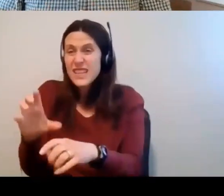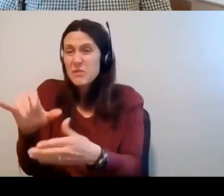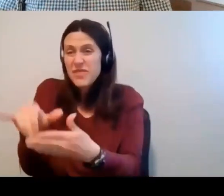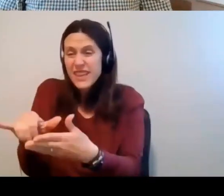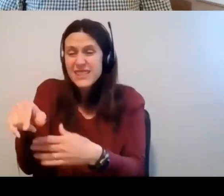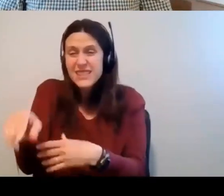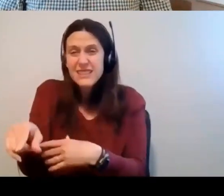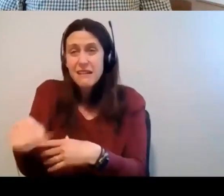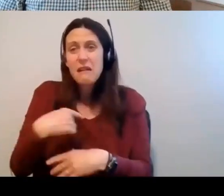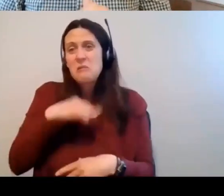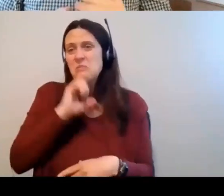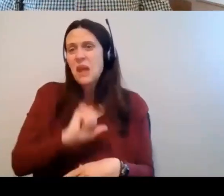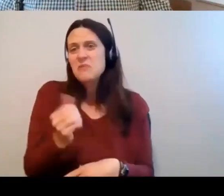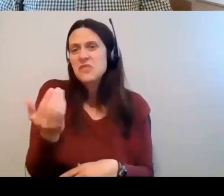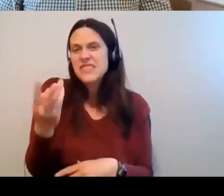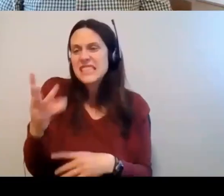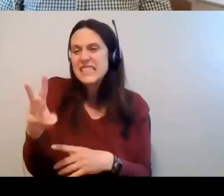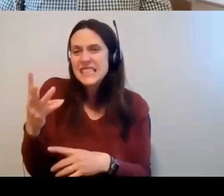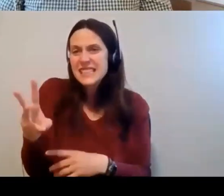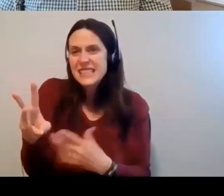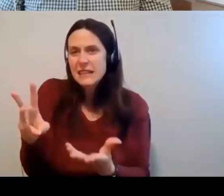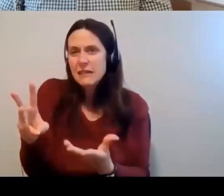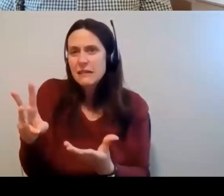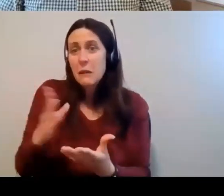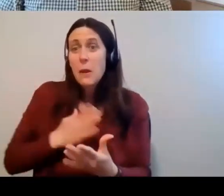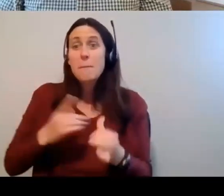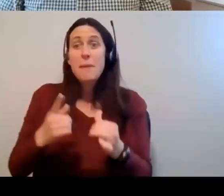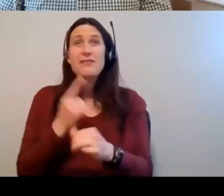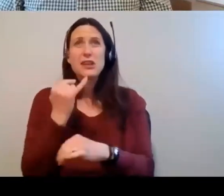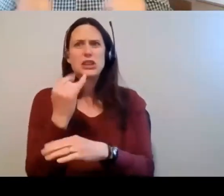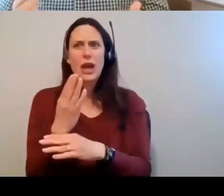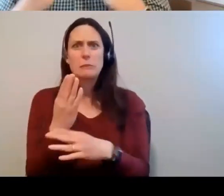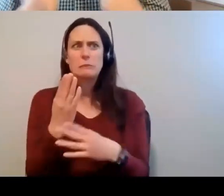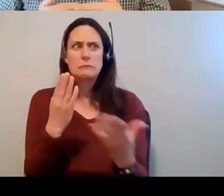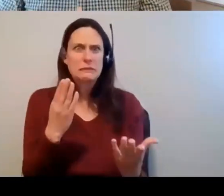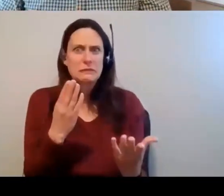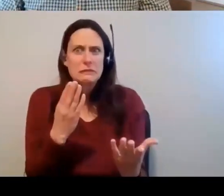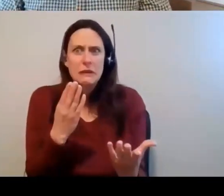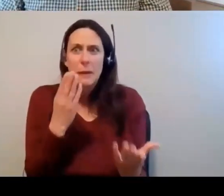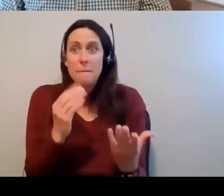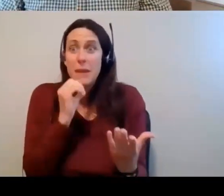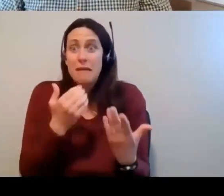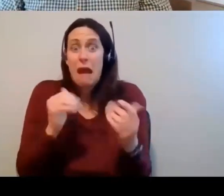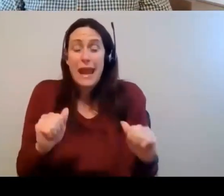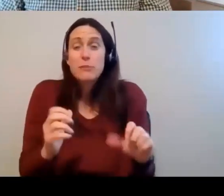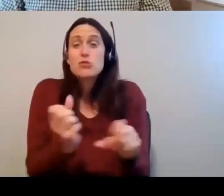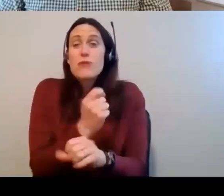If I'm 15 or 16, what does it look like to get my first job right now? I might not have that